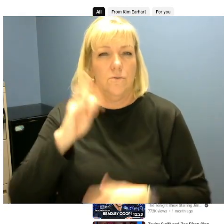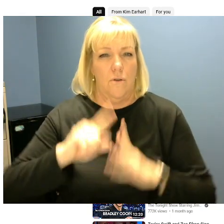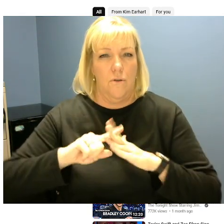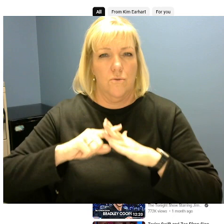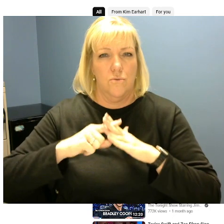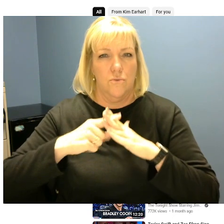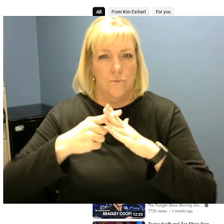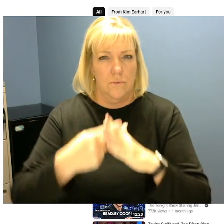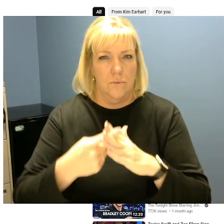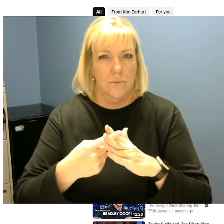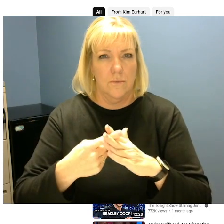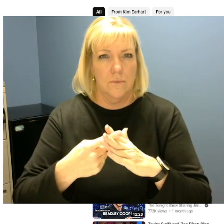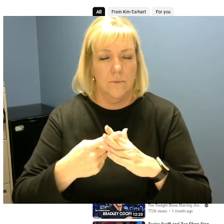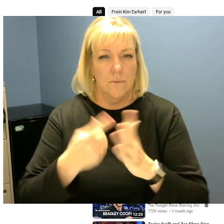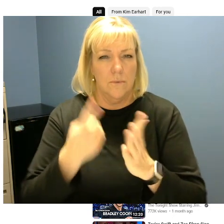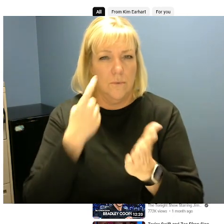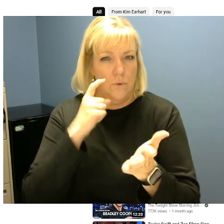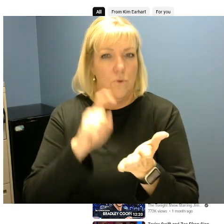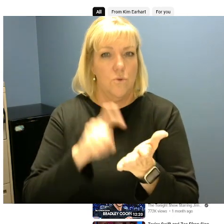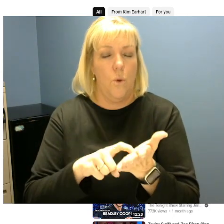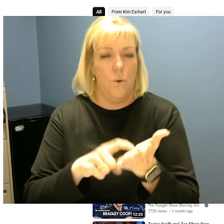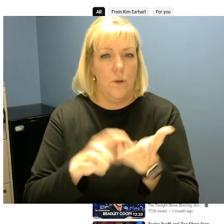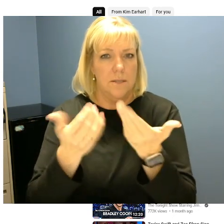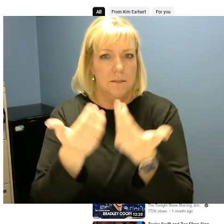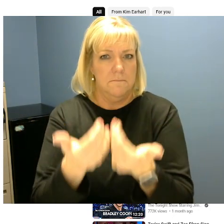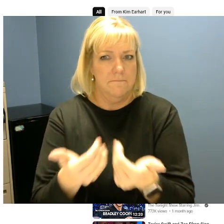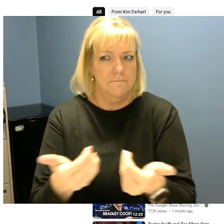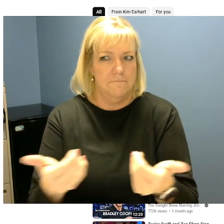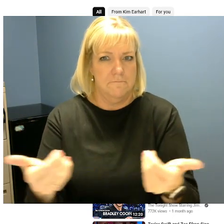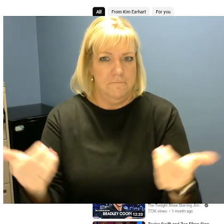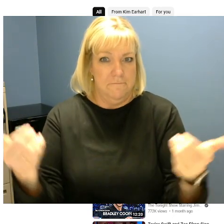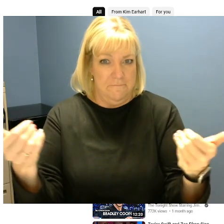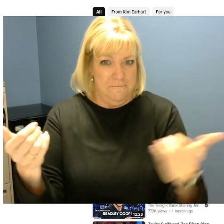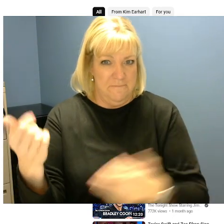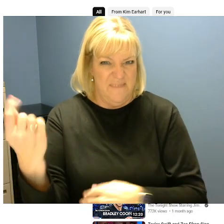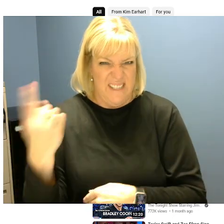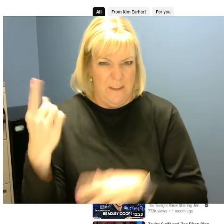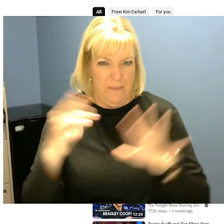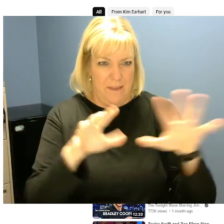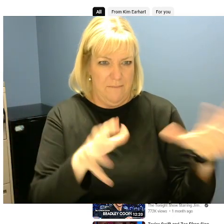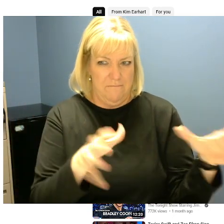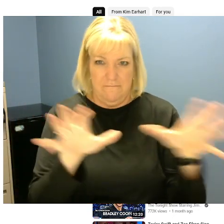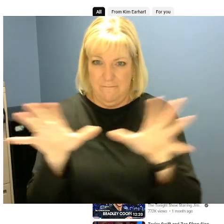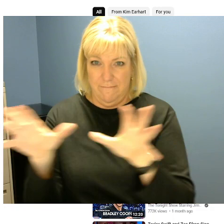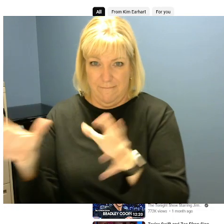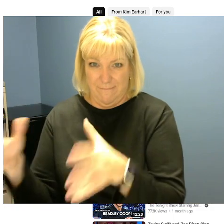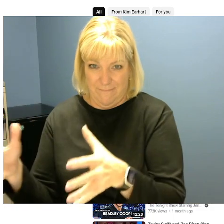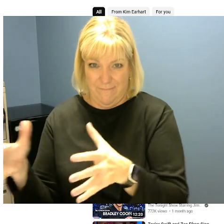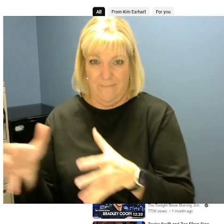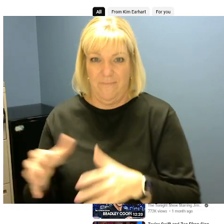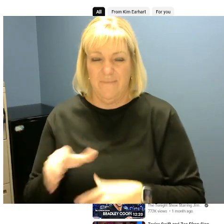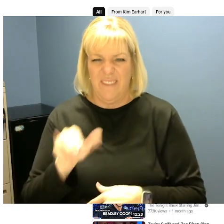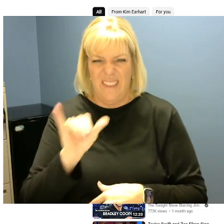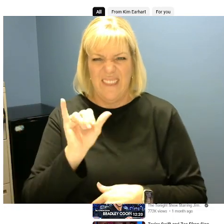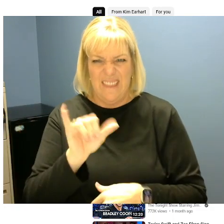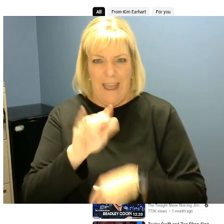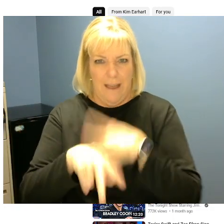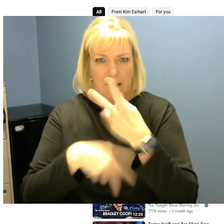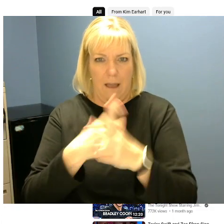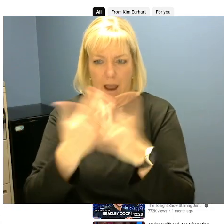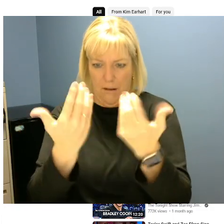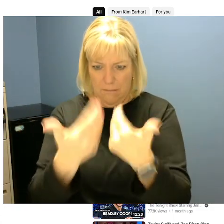I've got that there under separate spheres. We'll talk about that in the lecture. And part of that creation of separate spheres is going to